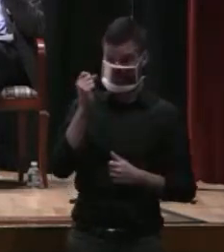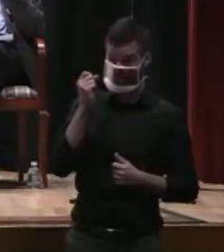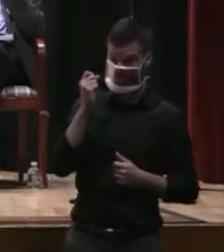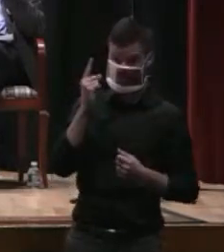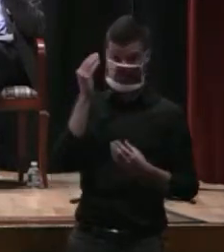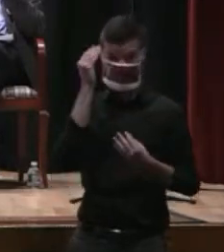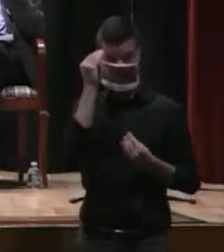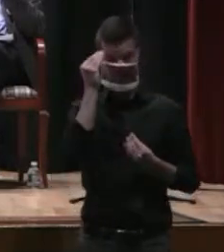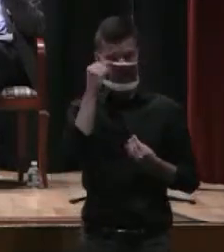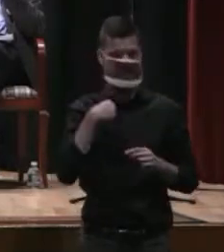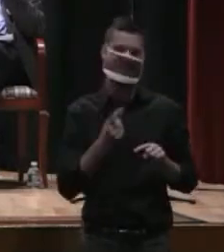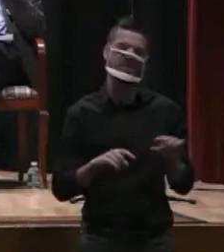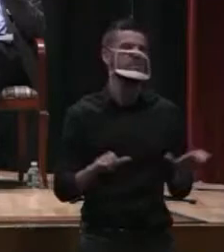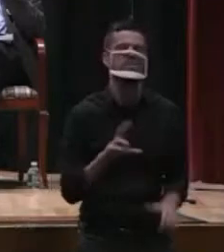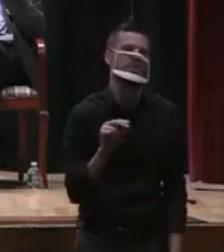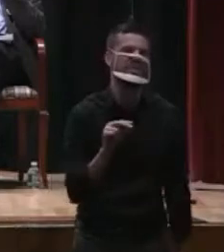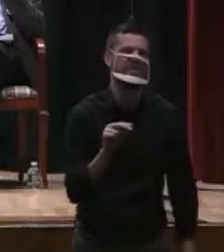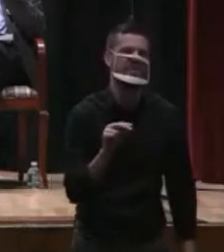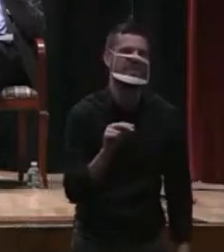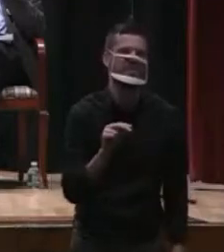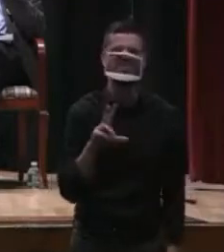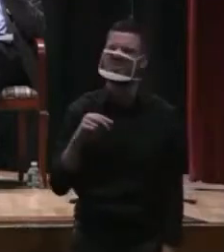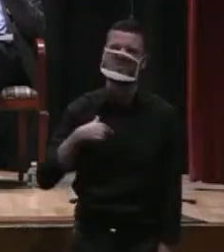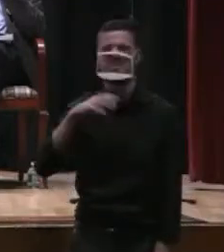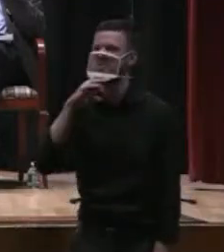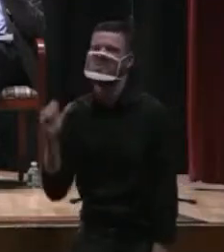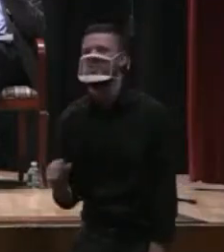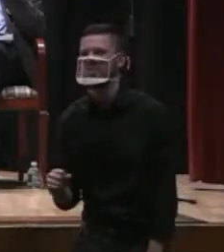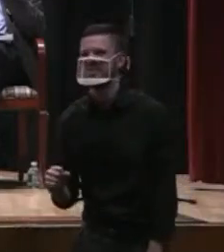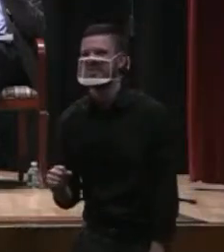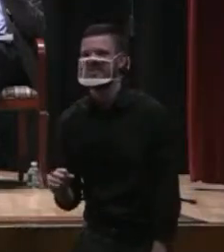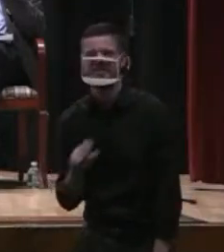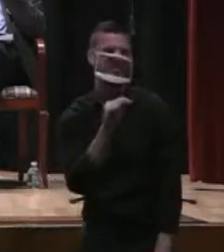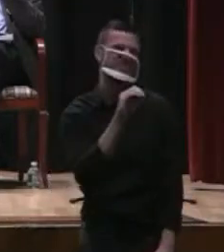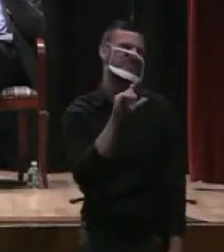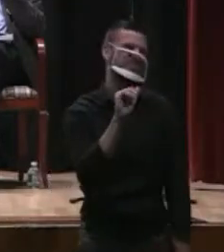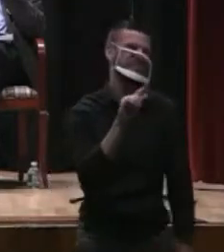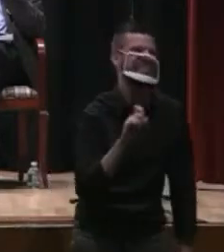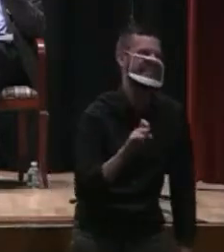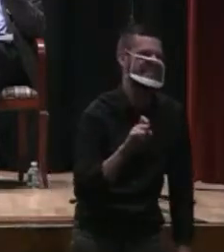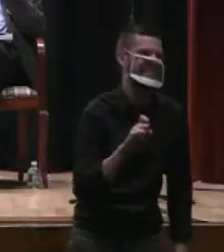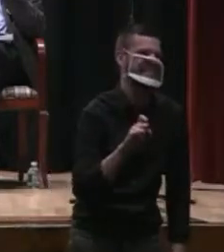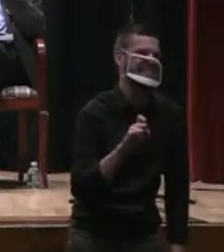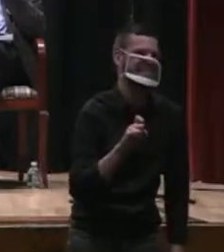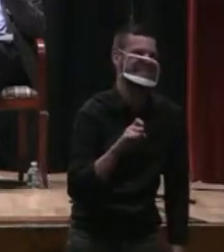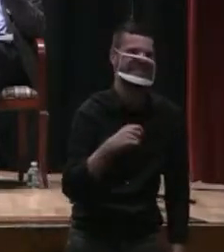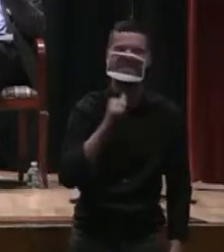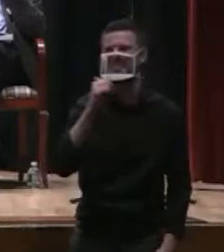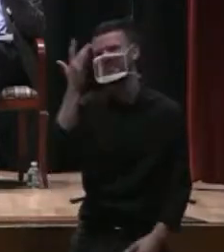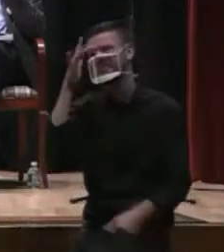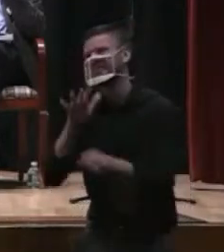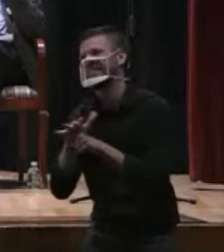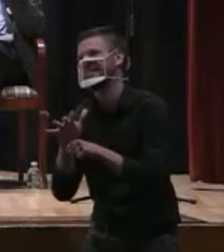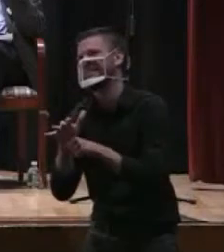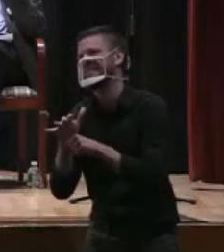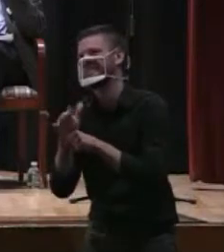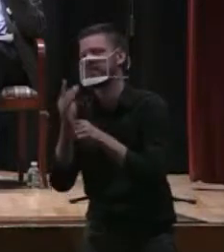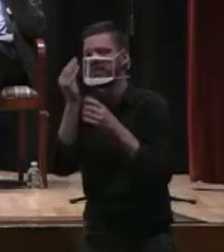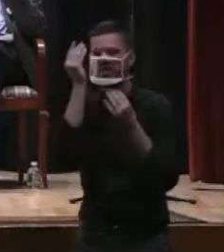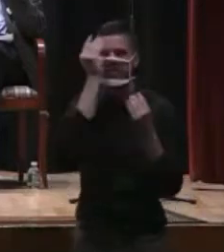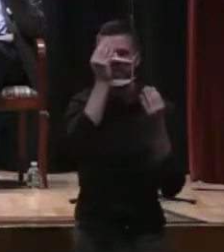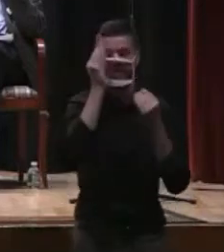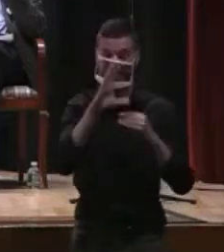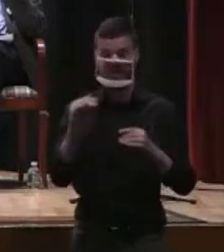this, all the you're too old, it's too late, you're not smart enough, and